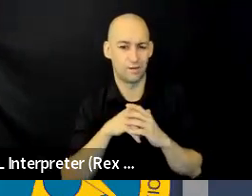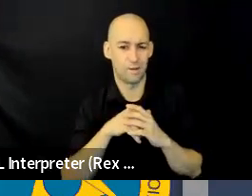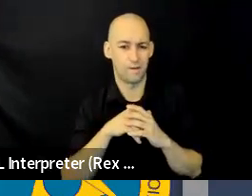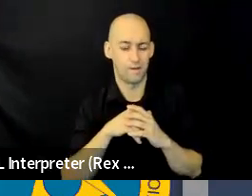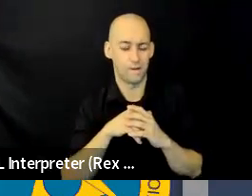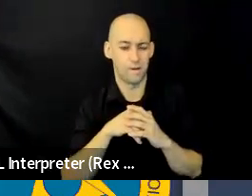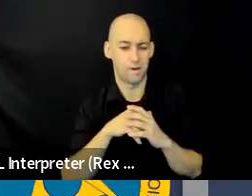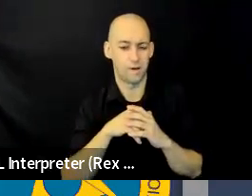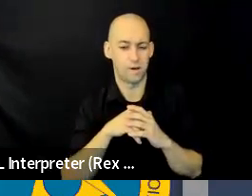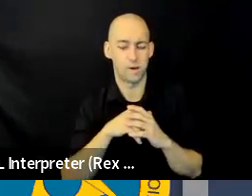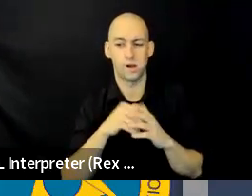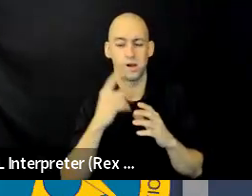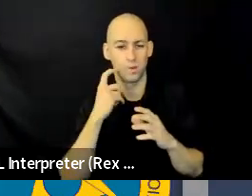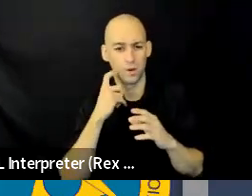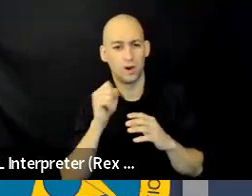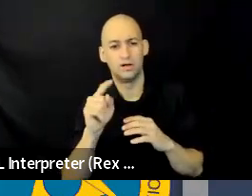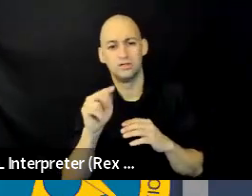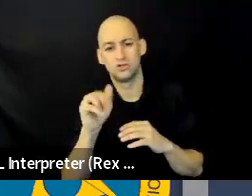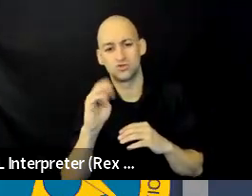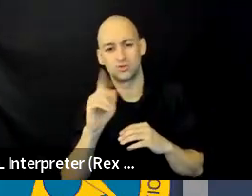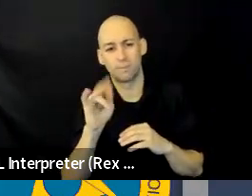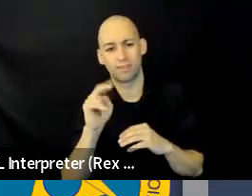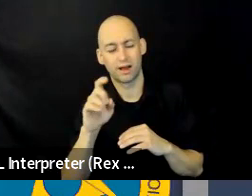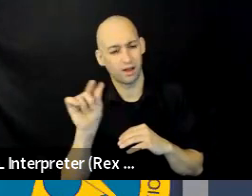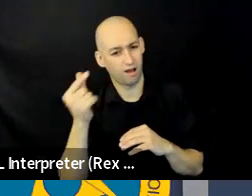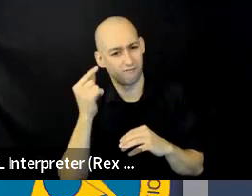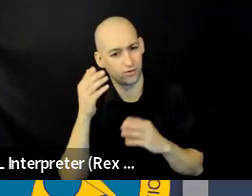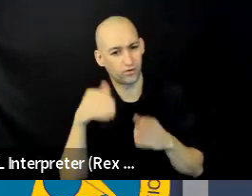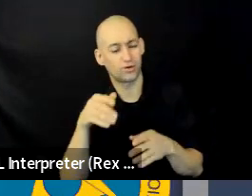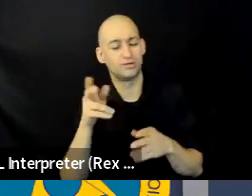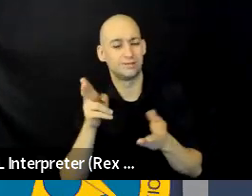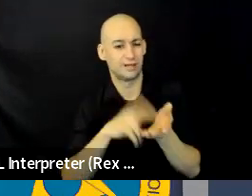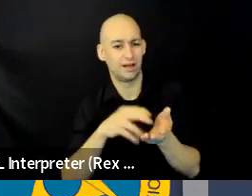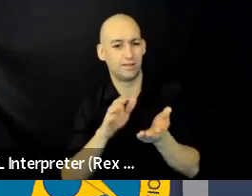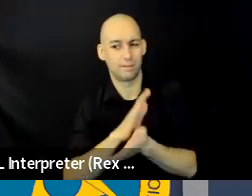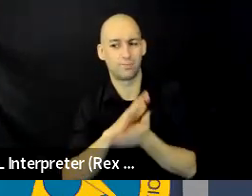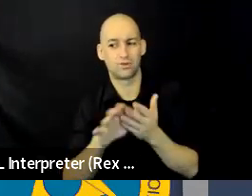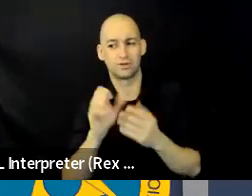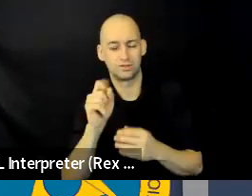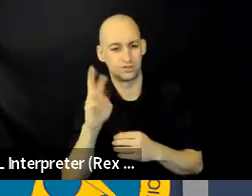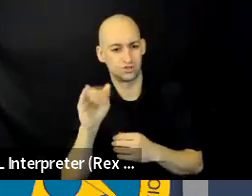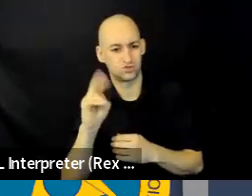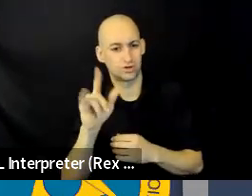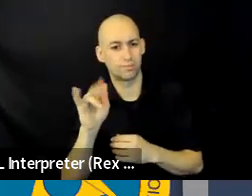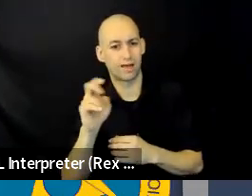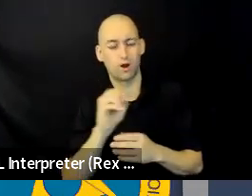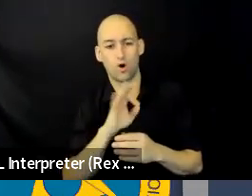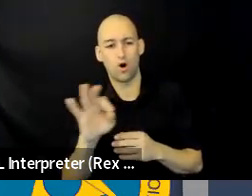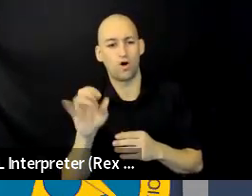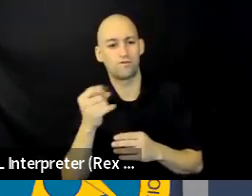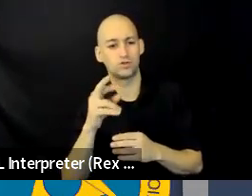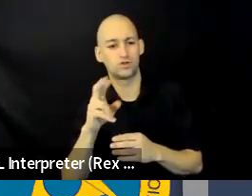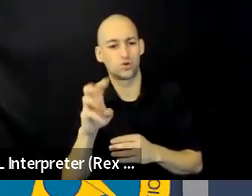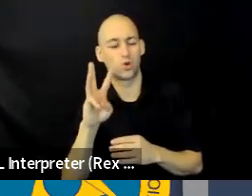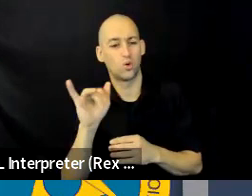we've streamlined, the governor signed some papers to streamline offshore wind. And there's so many unknowns. We know the knowns that we're